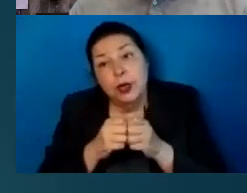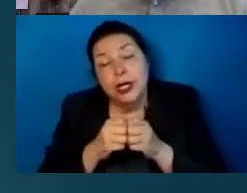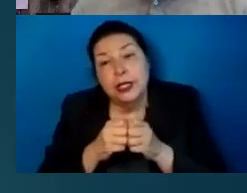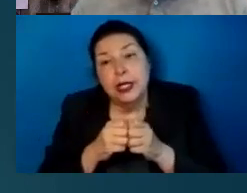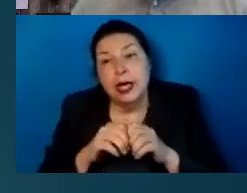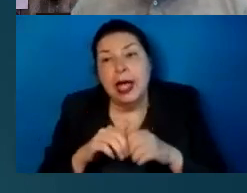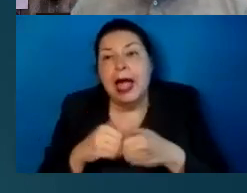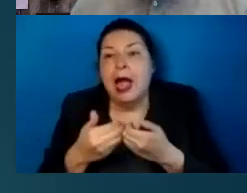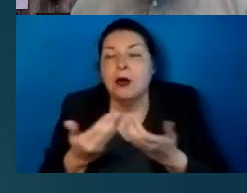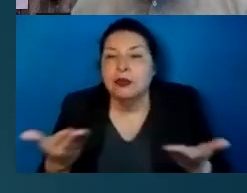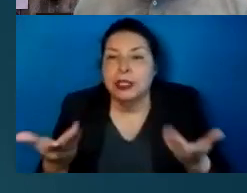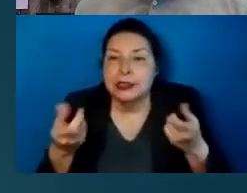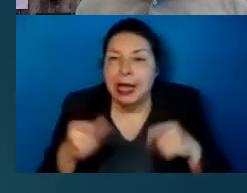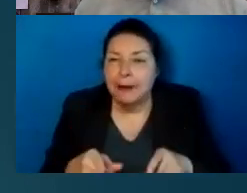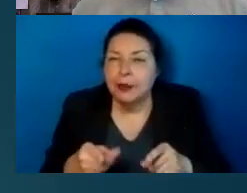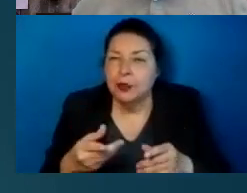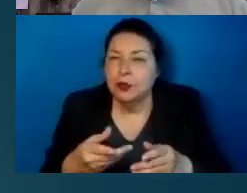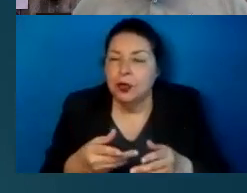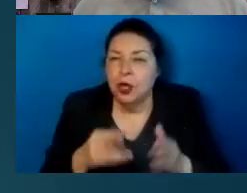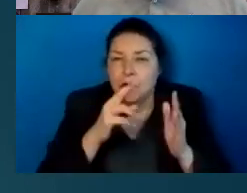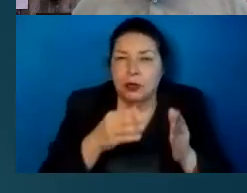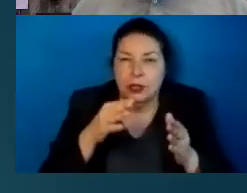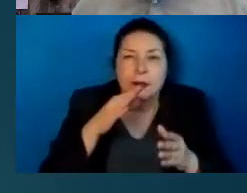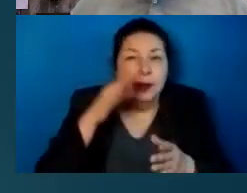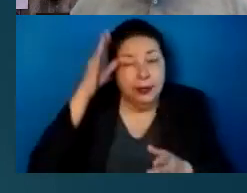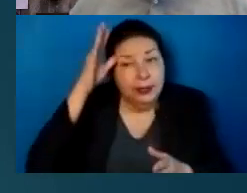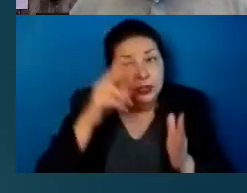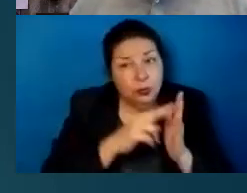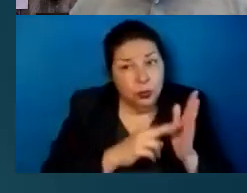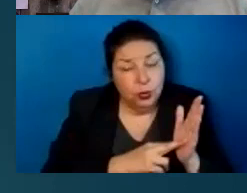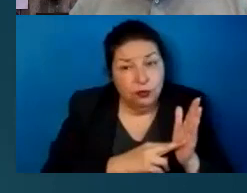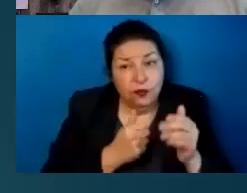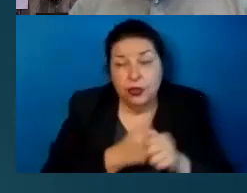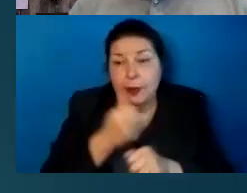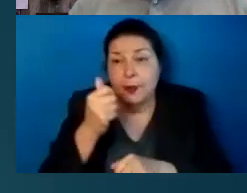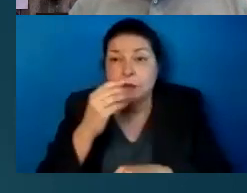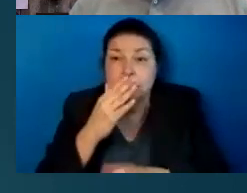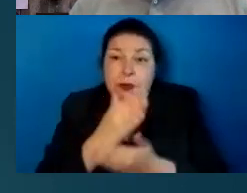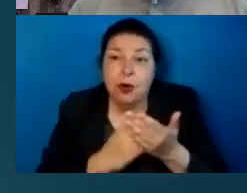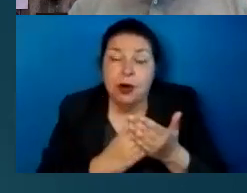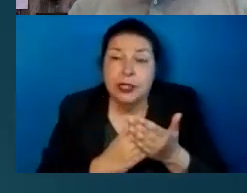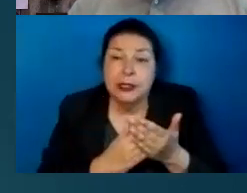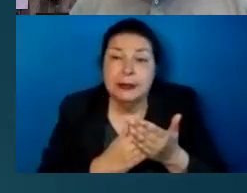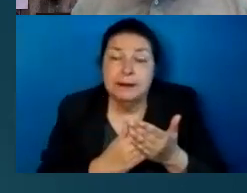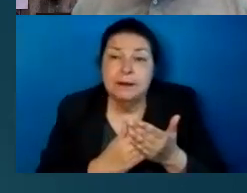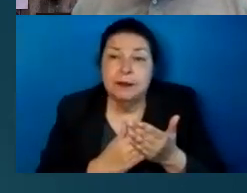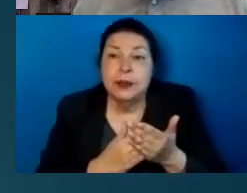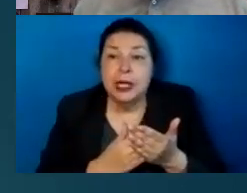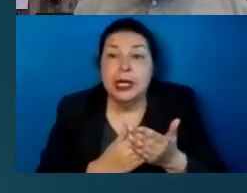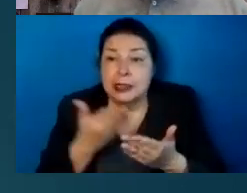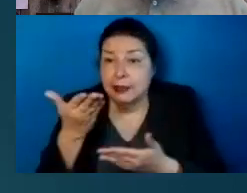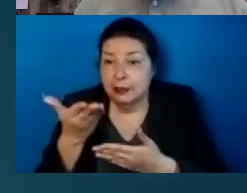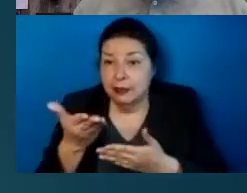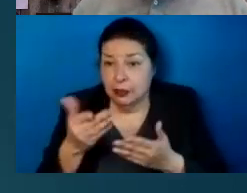of action the parent is taking, it, for the most part, is there for the child's